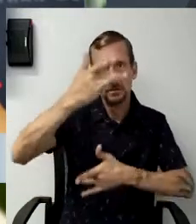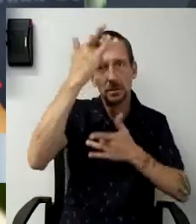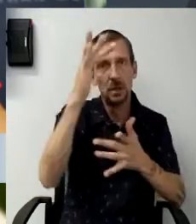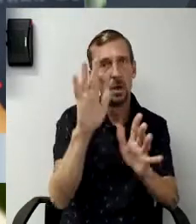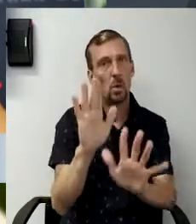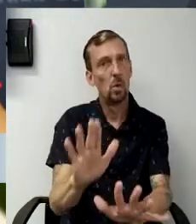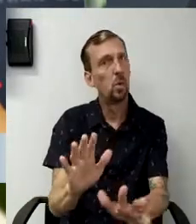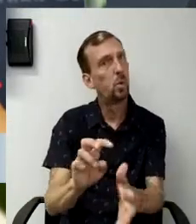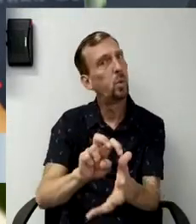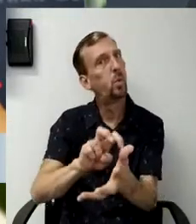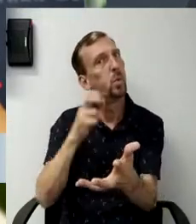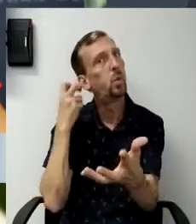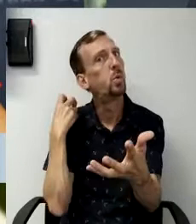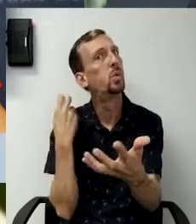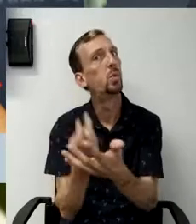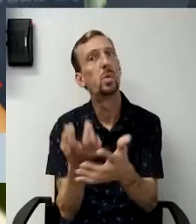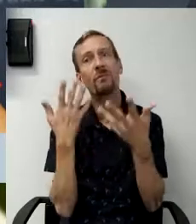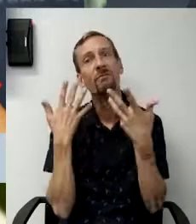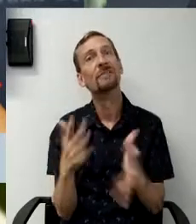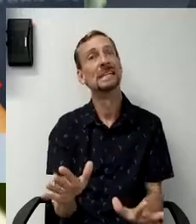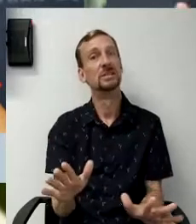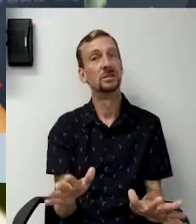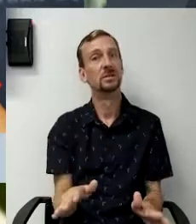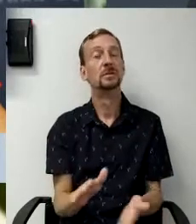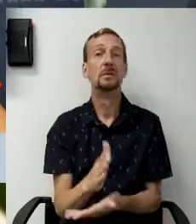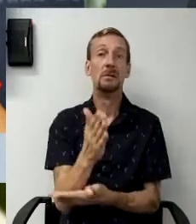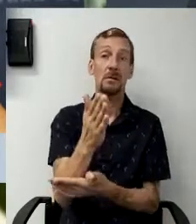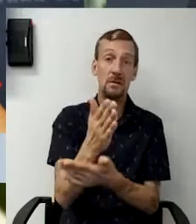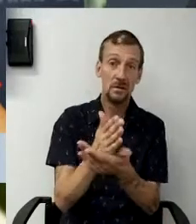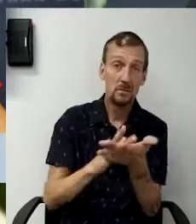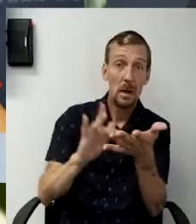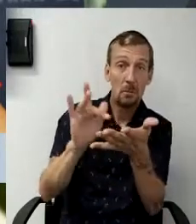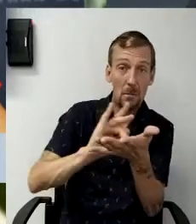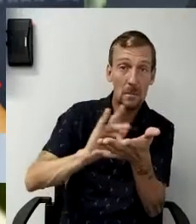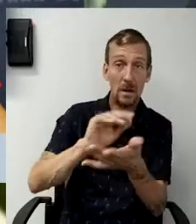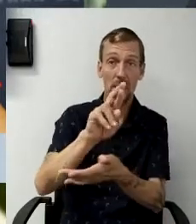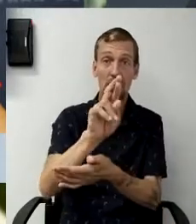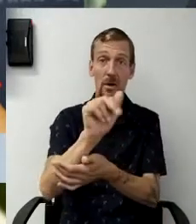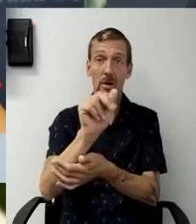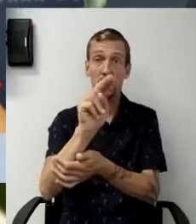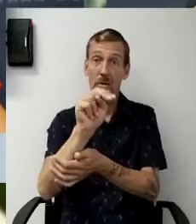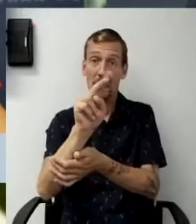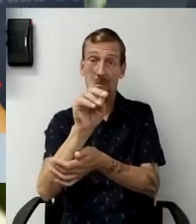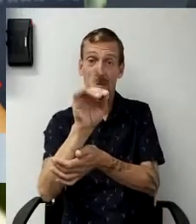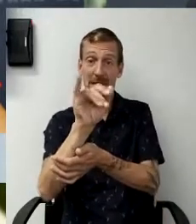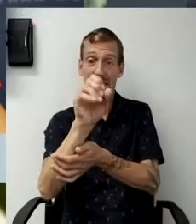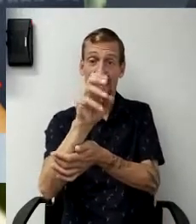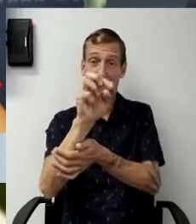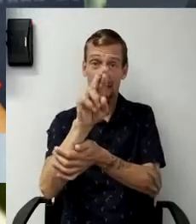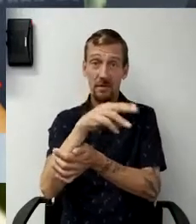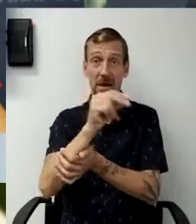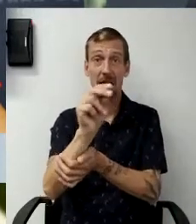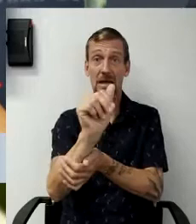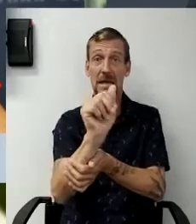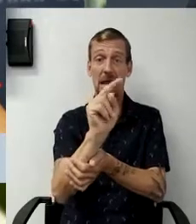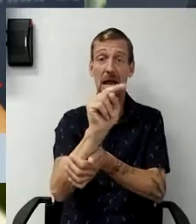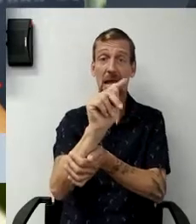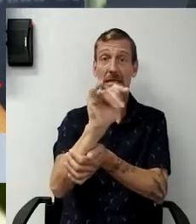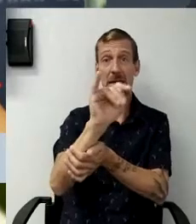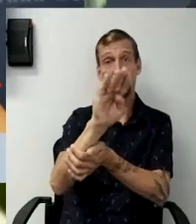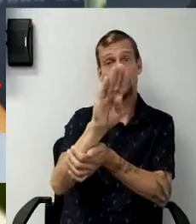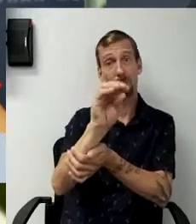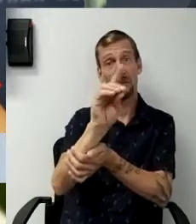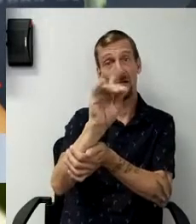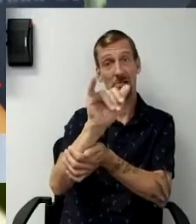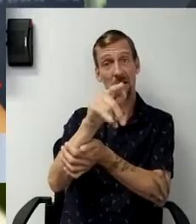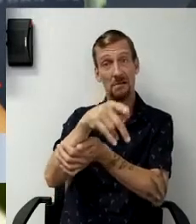And unfortunately, a lot of the therapies like remdesivir and other, the antibody plasma, we're